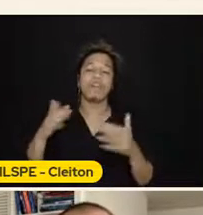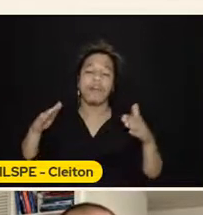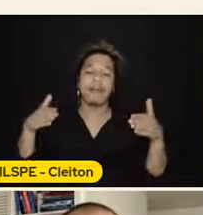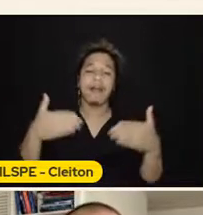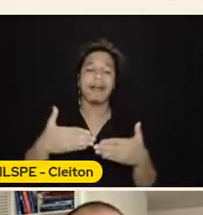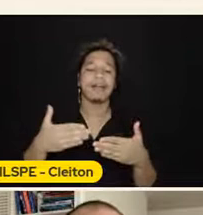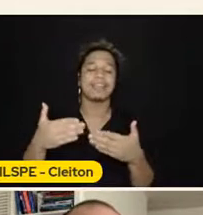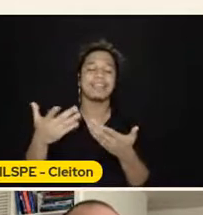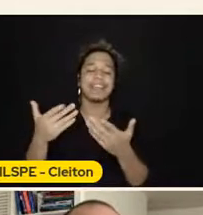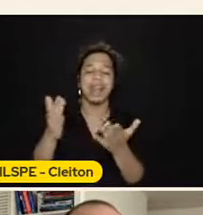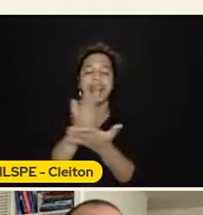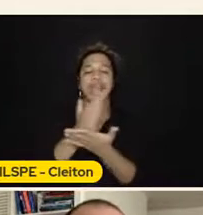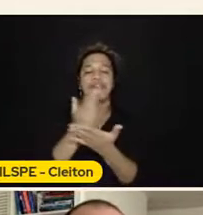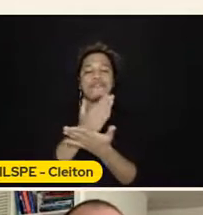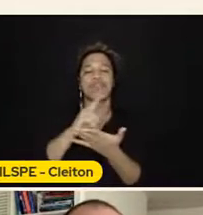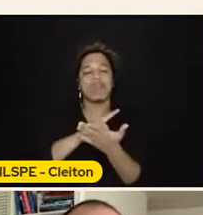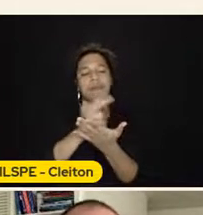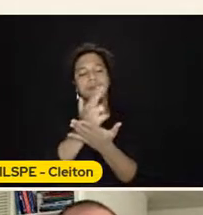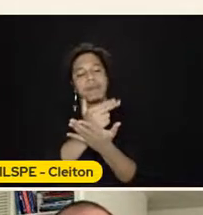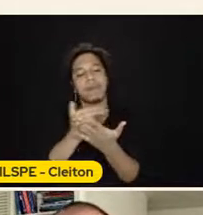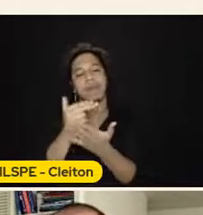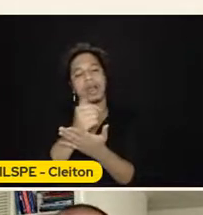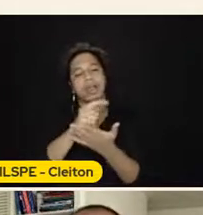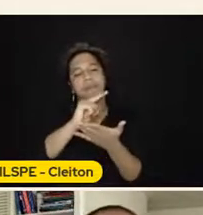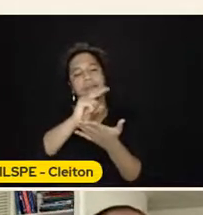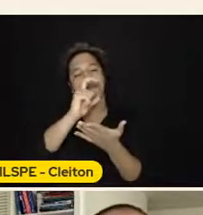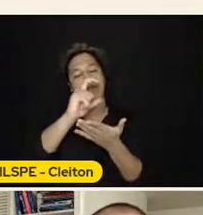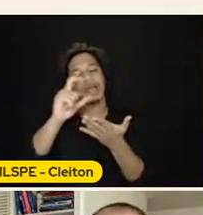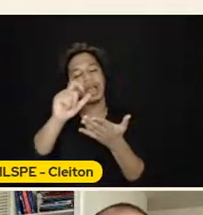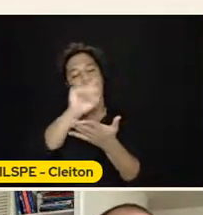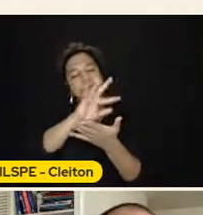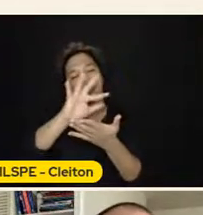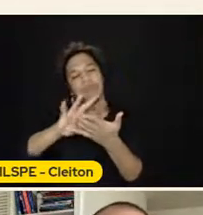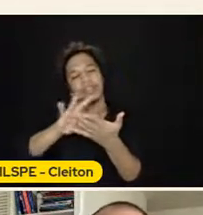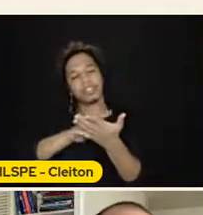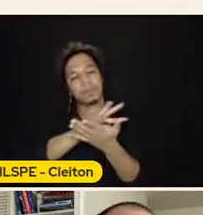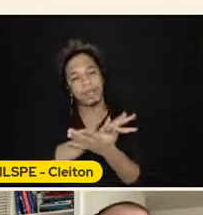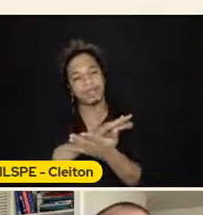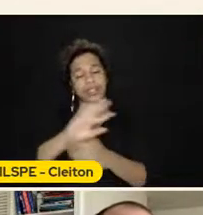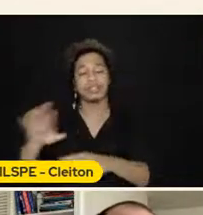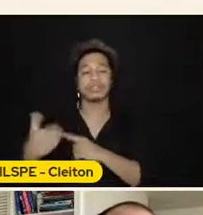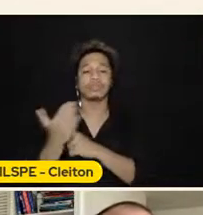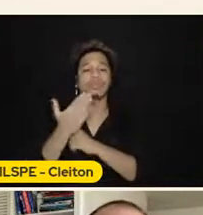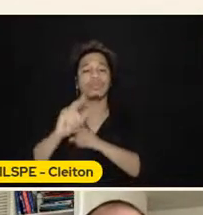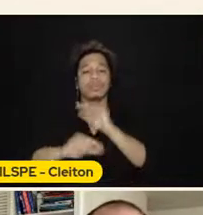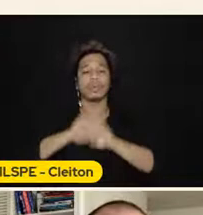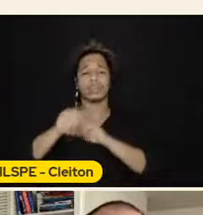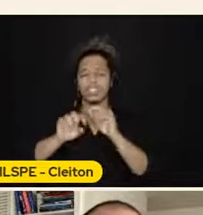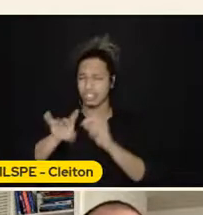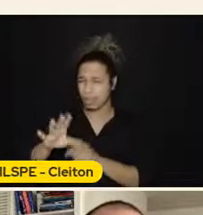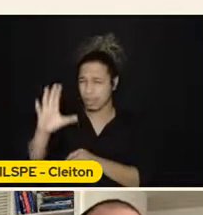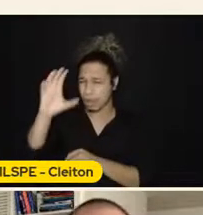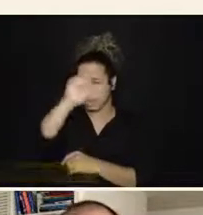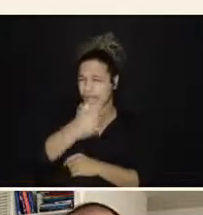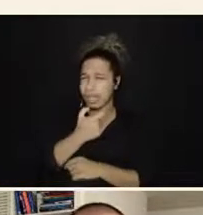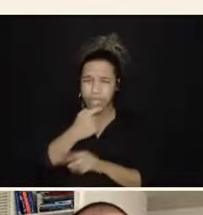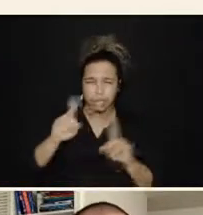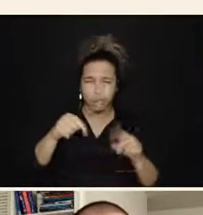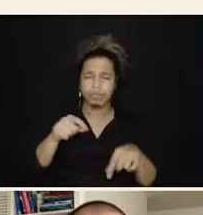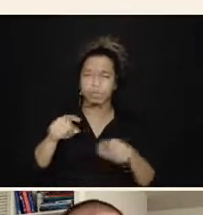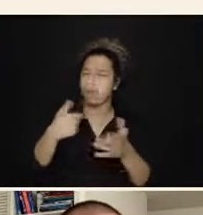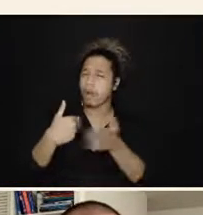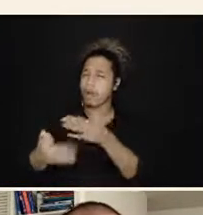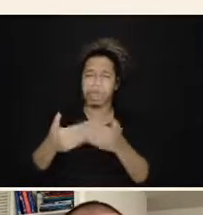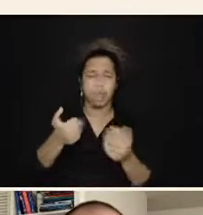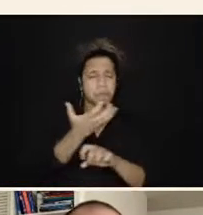on the stories that we can find in these picture books, that they can help us navigate not just English learning, but science, math, and all